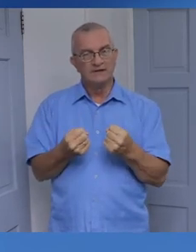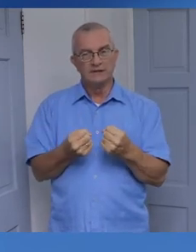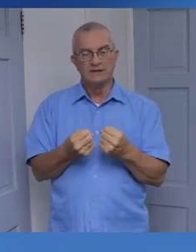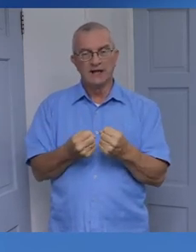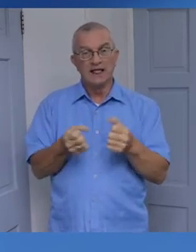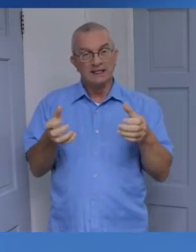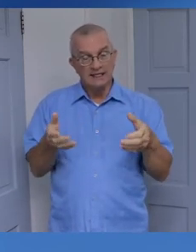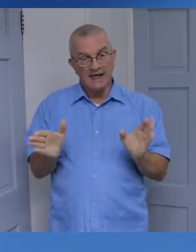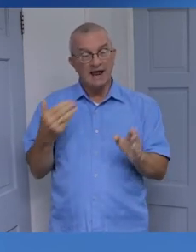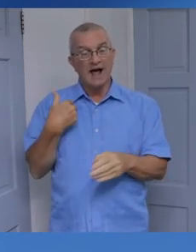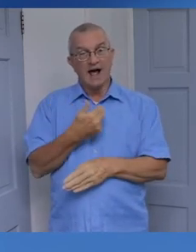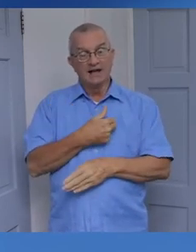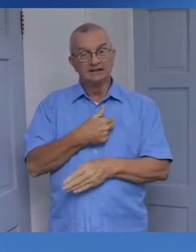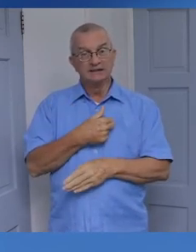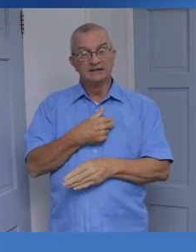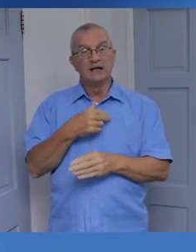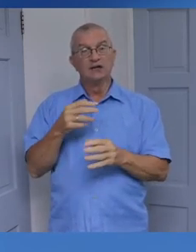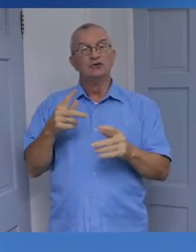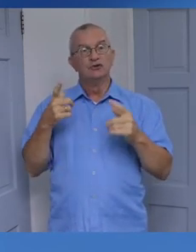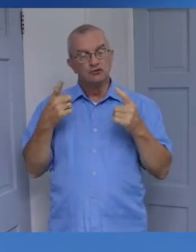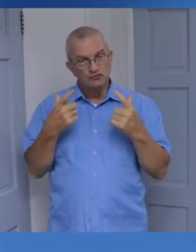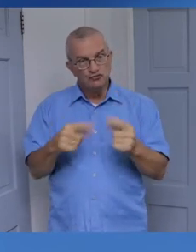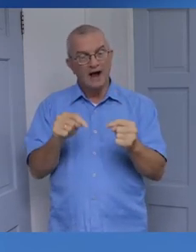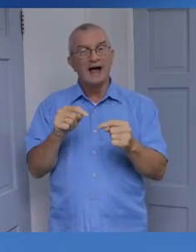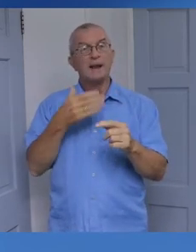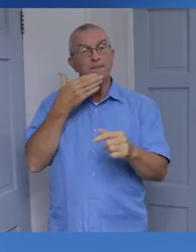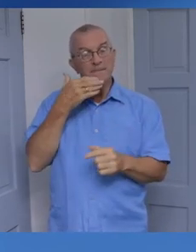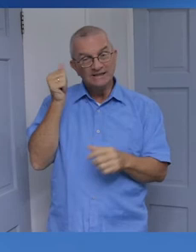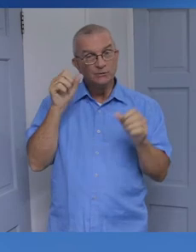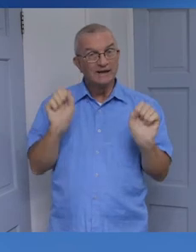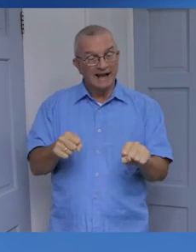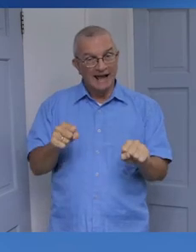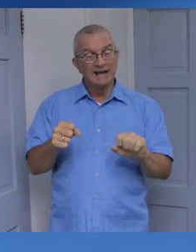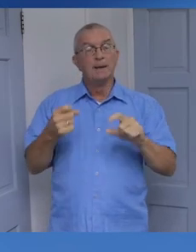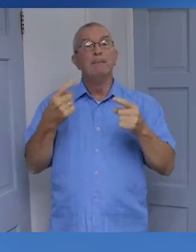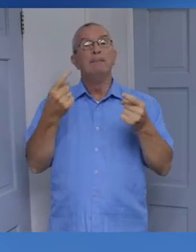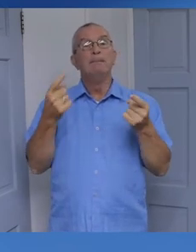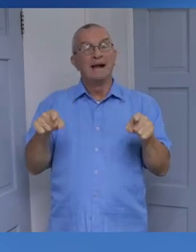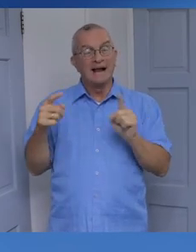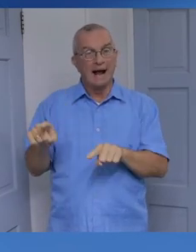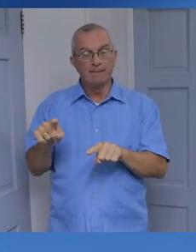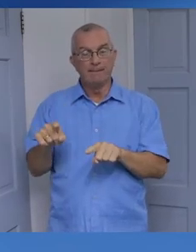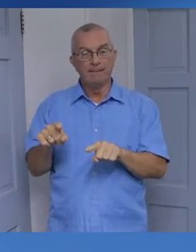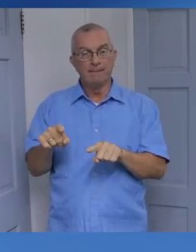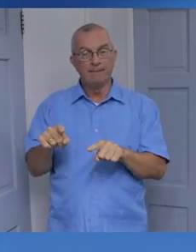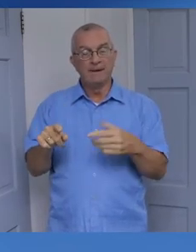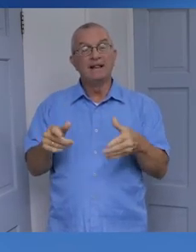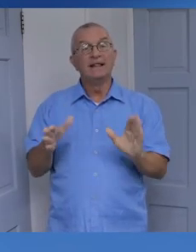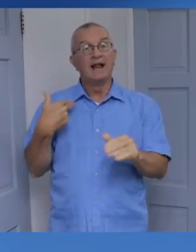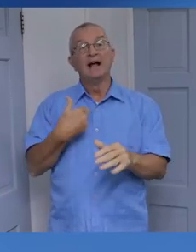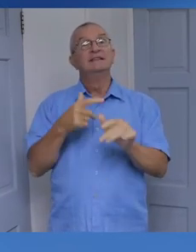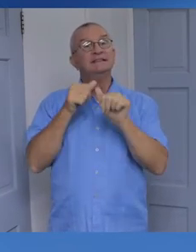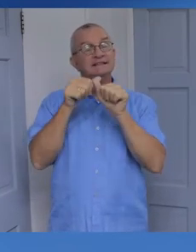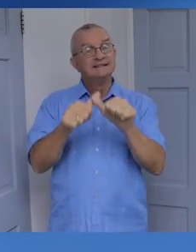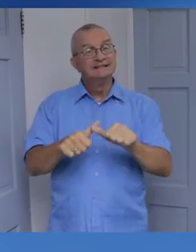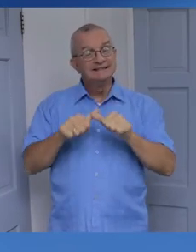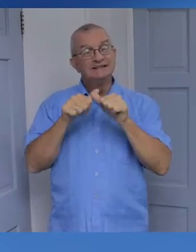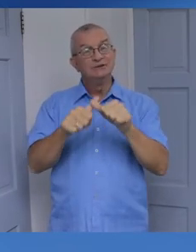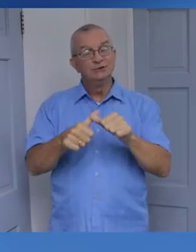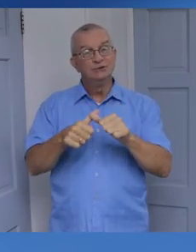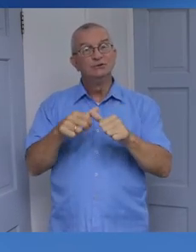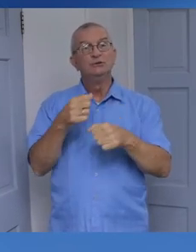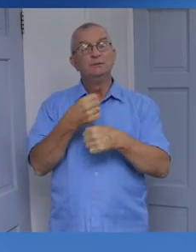efforts together and make it happen. Let us continue to make a contribution